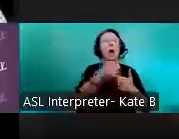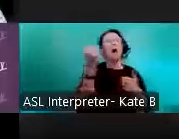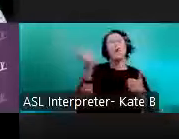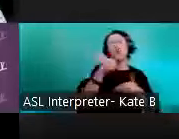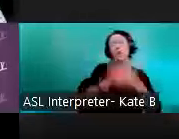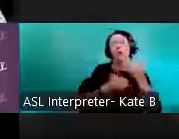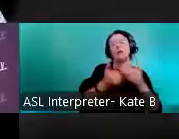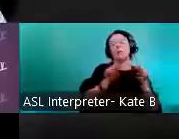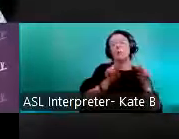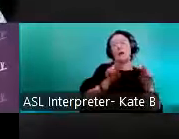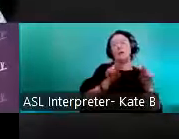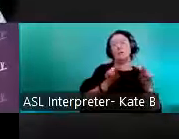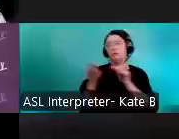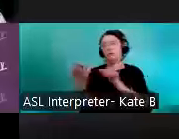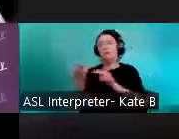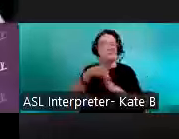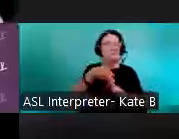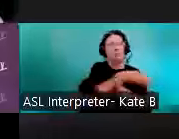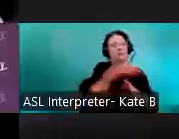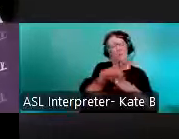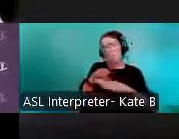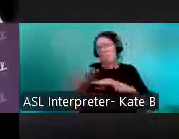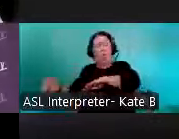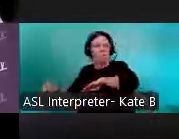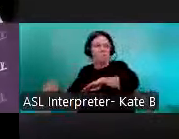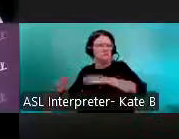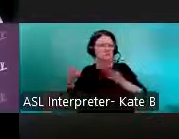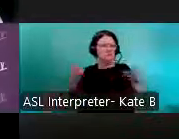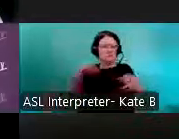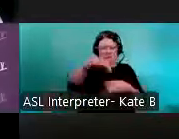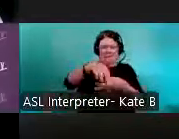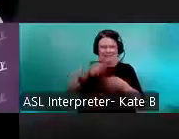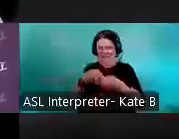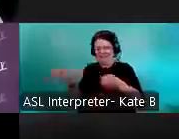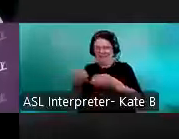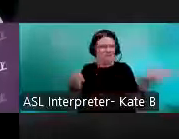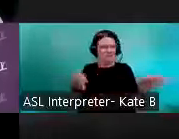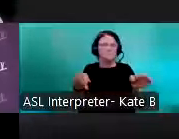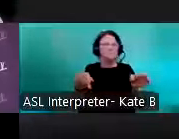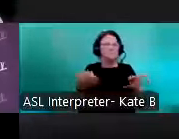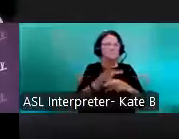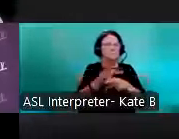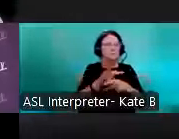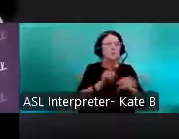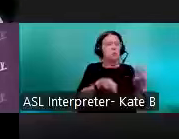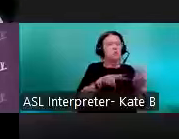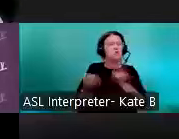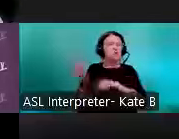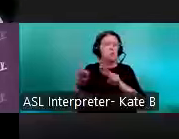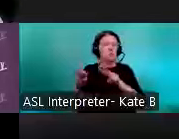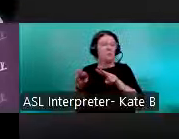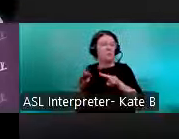monitor. Again, this is a really great opportunity to learn more about our election system and also to add that added layer